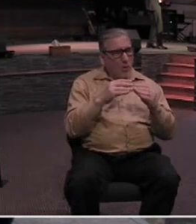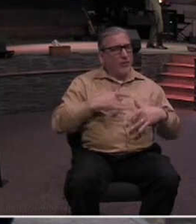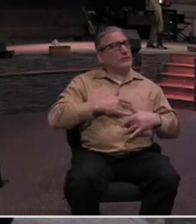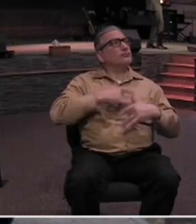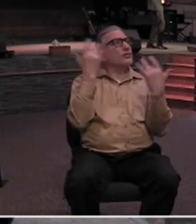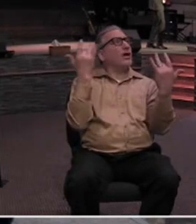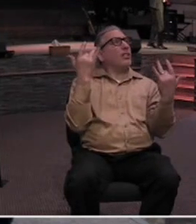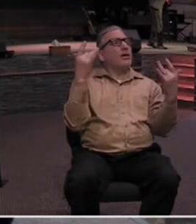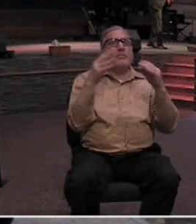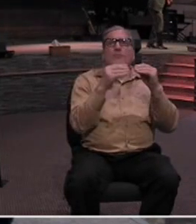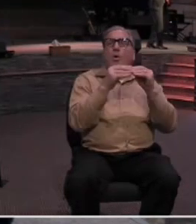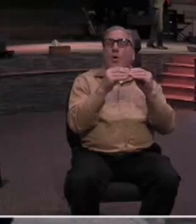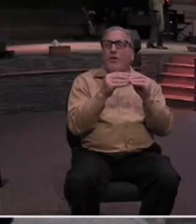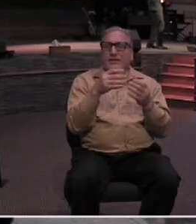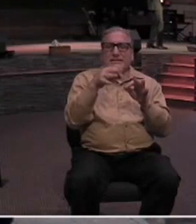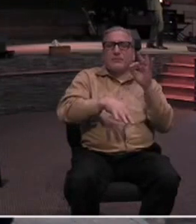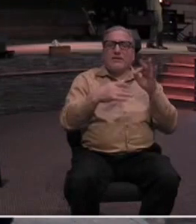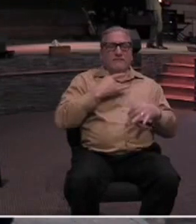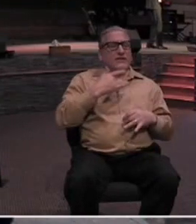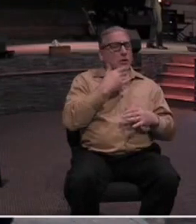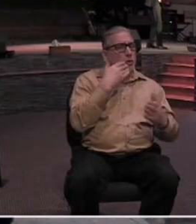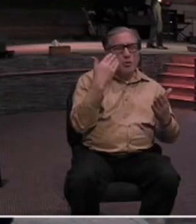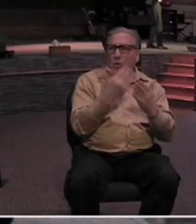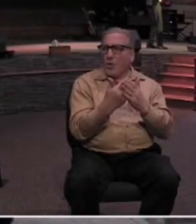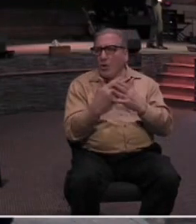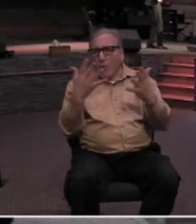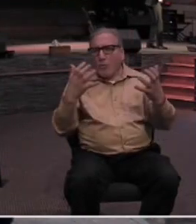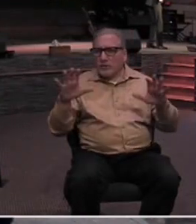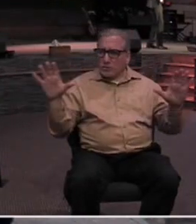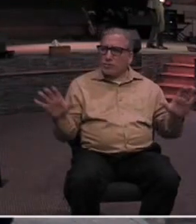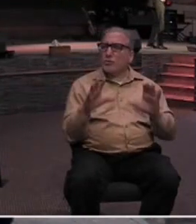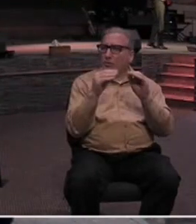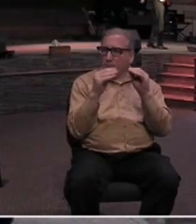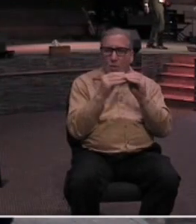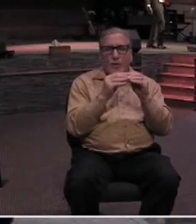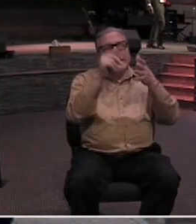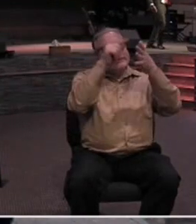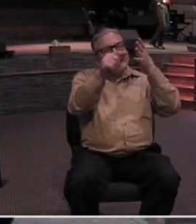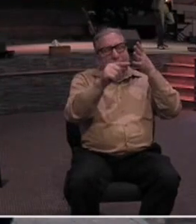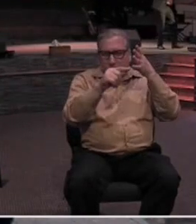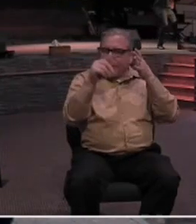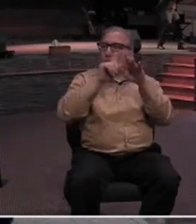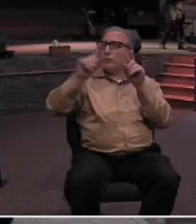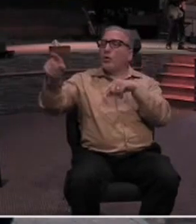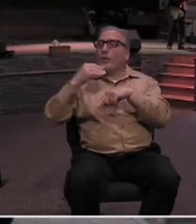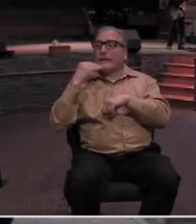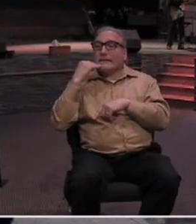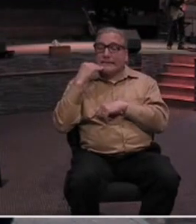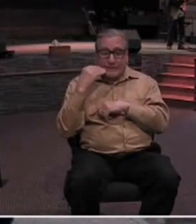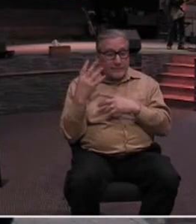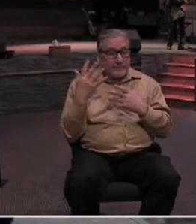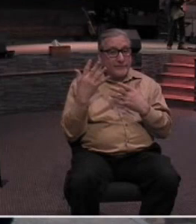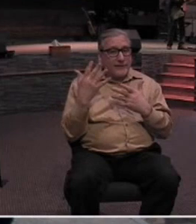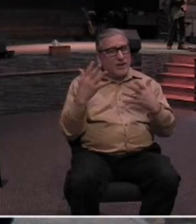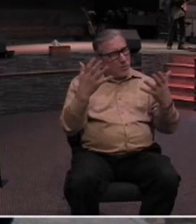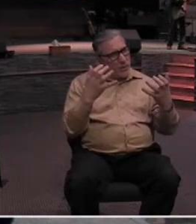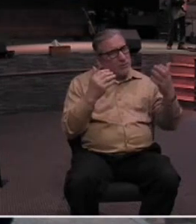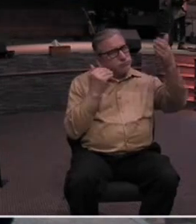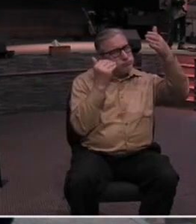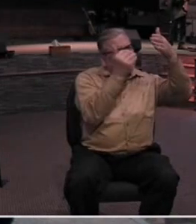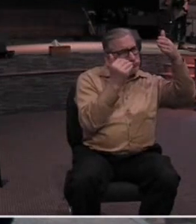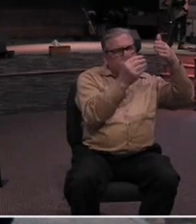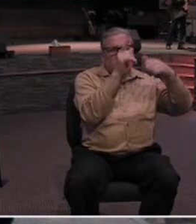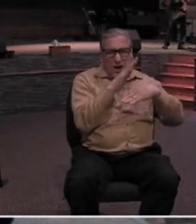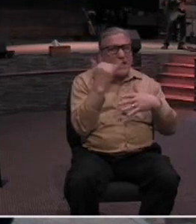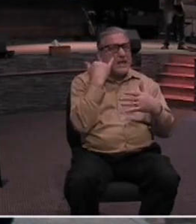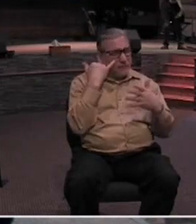more than just a feel-good moment. You want to do more than just check off your lifts and go out to the restaurant. But does anybody want to draw closer to God? Can you